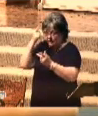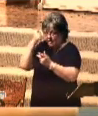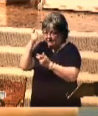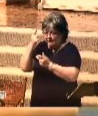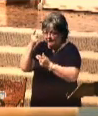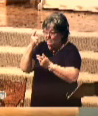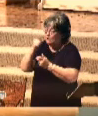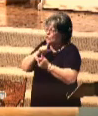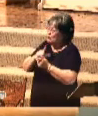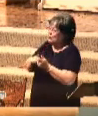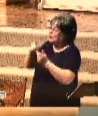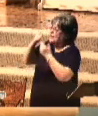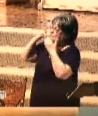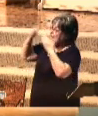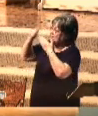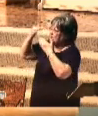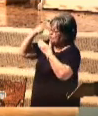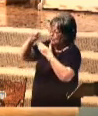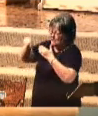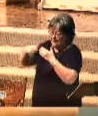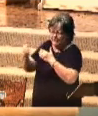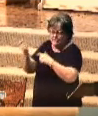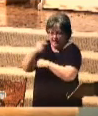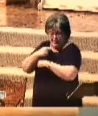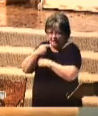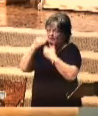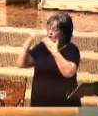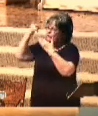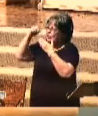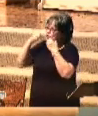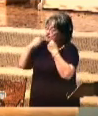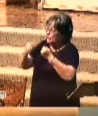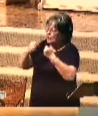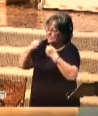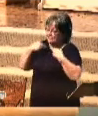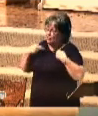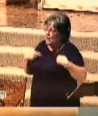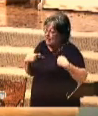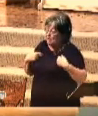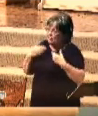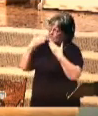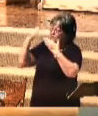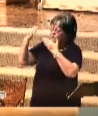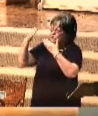is, Lord, thank you for another day. Thank you for strength. Thank you for health.